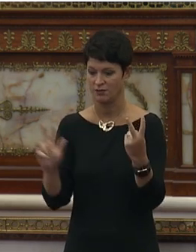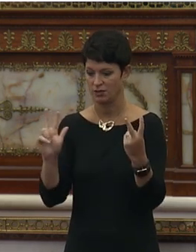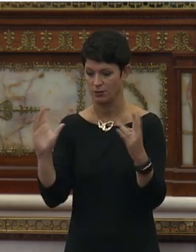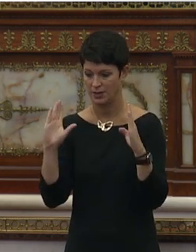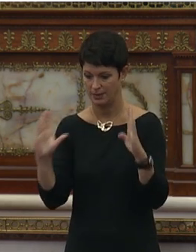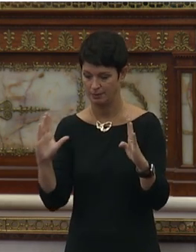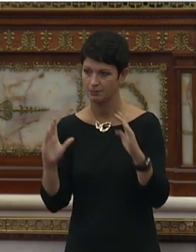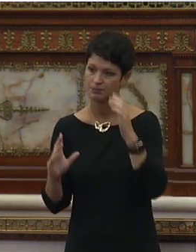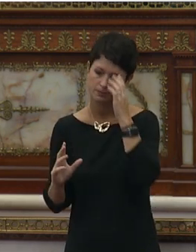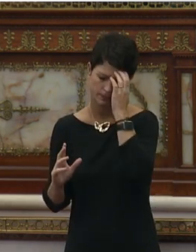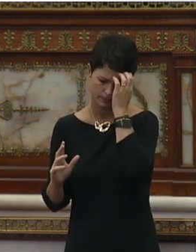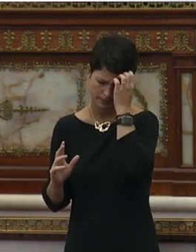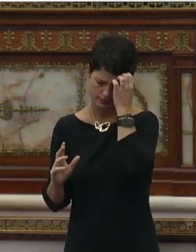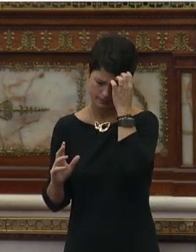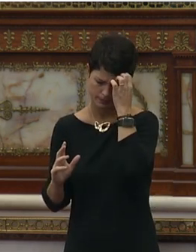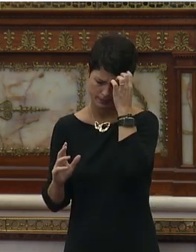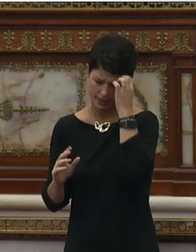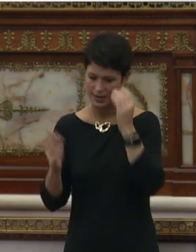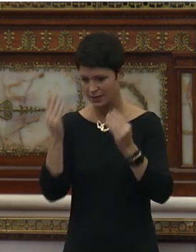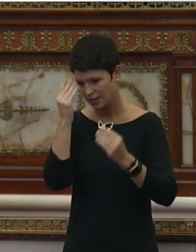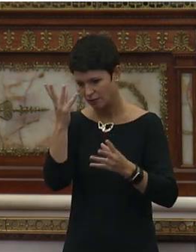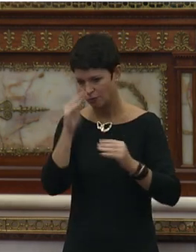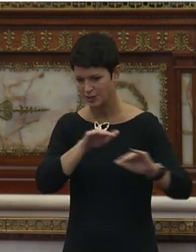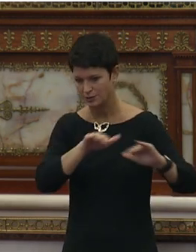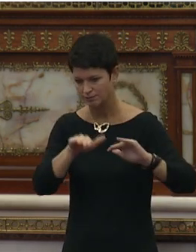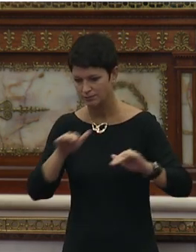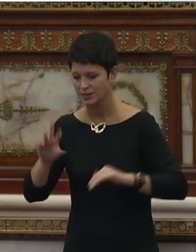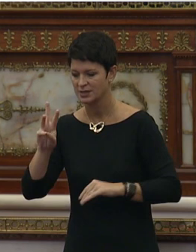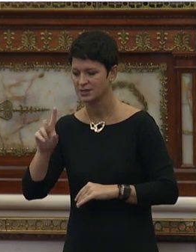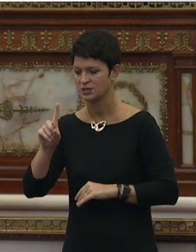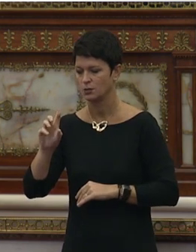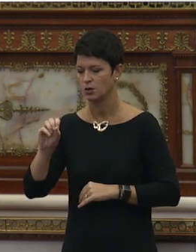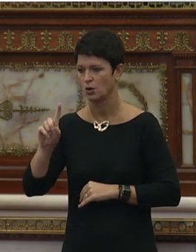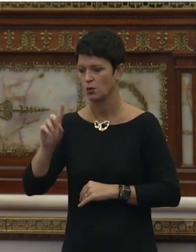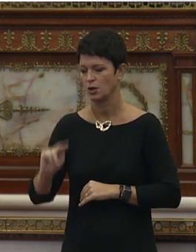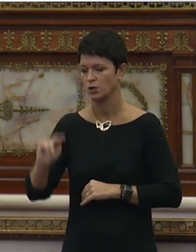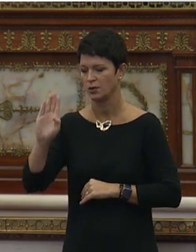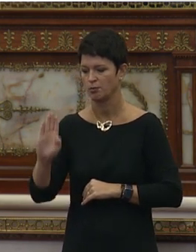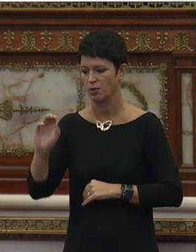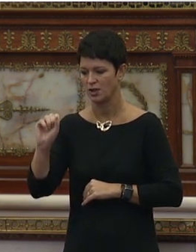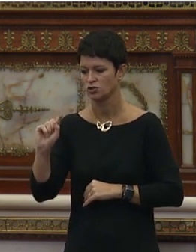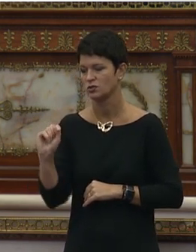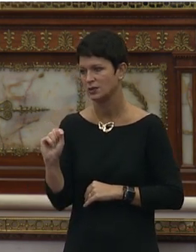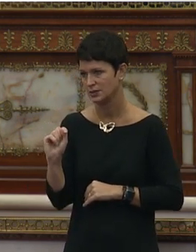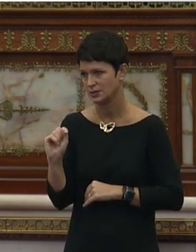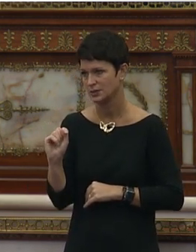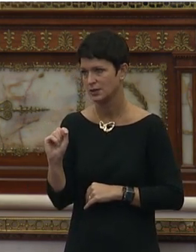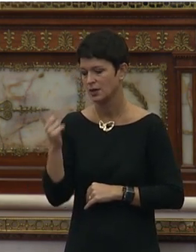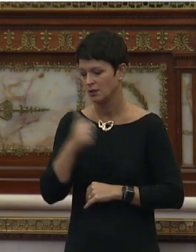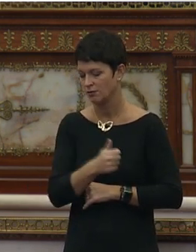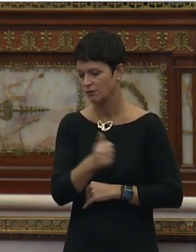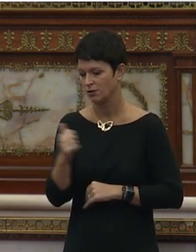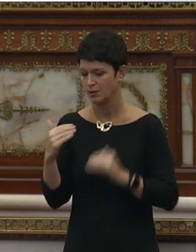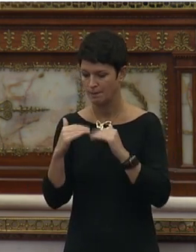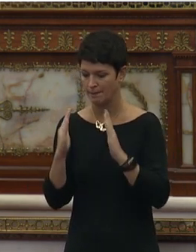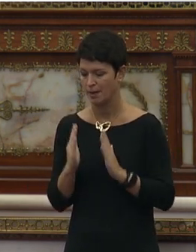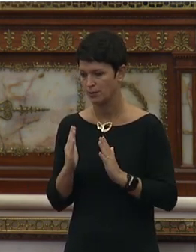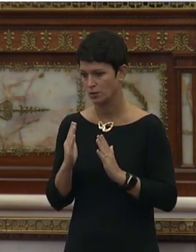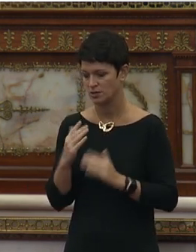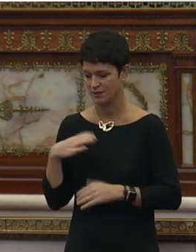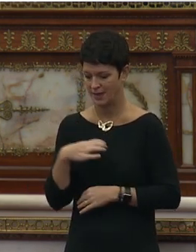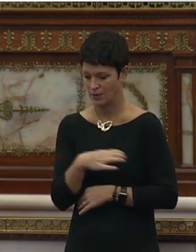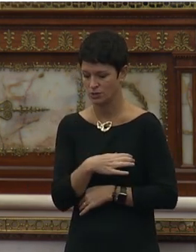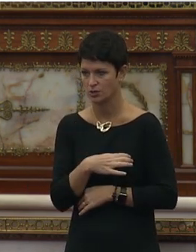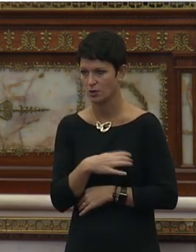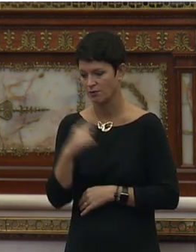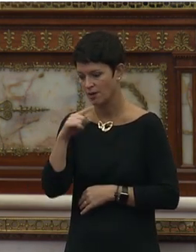3 and getting information out, and we'll be at 6101 North Broad Street. So for those fellow members of